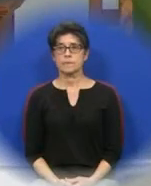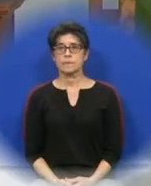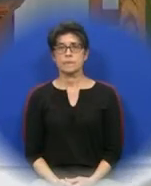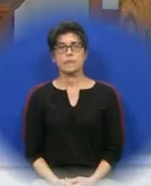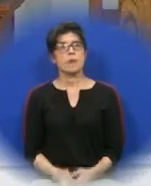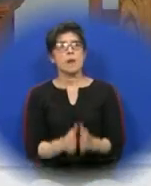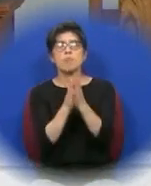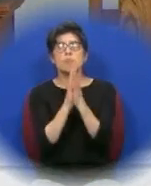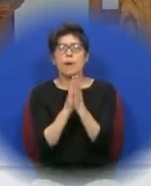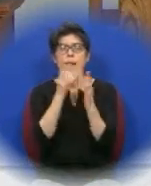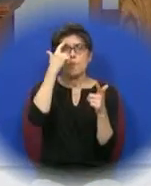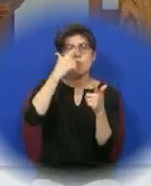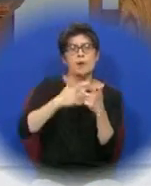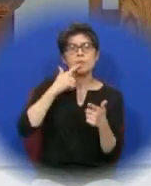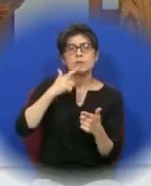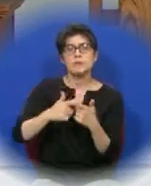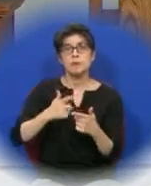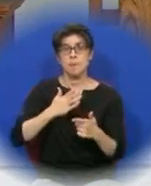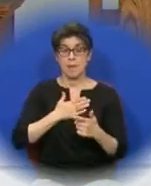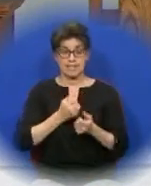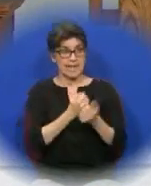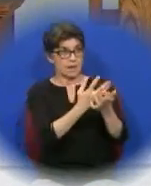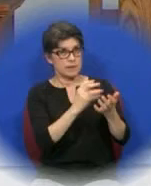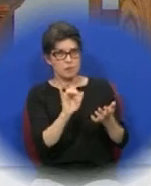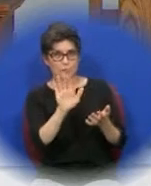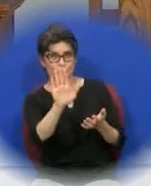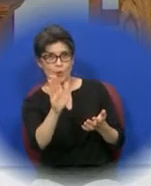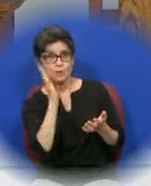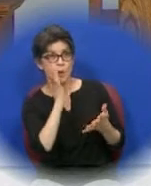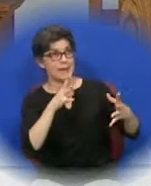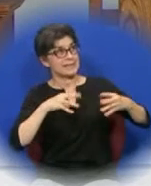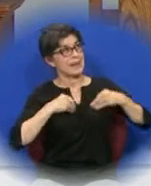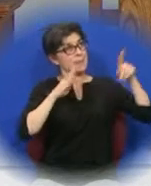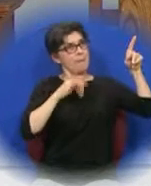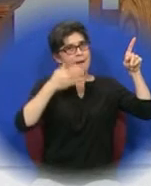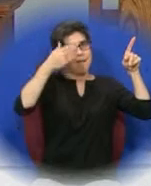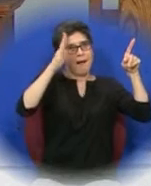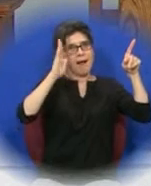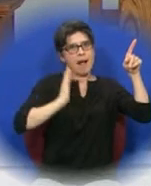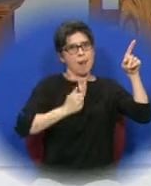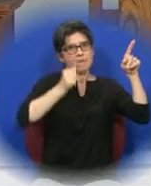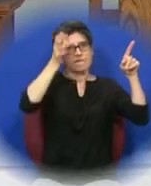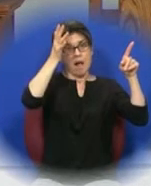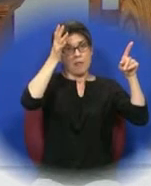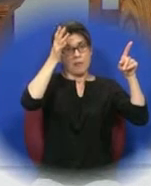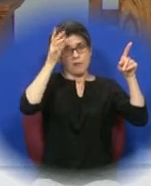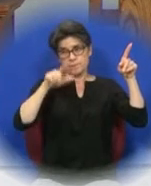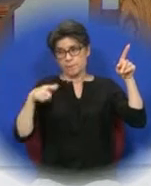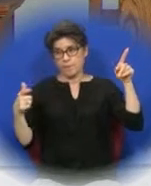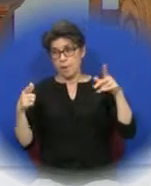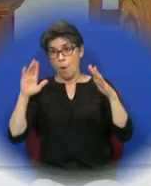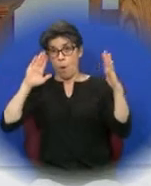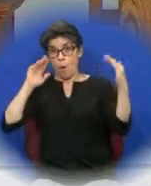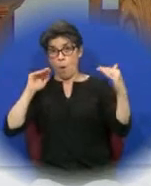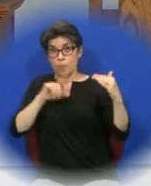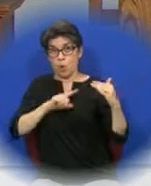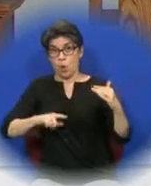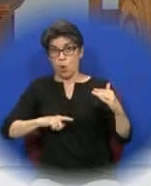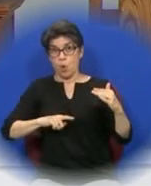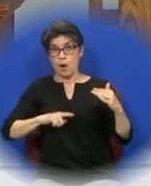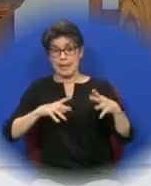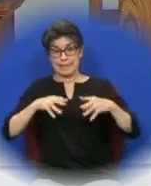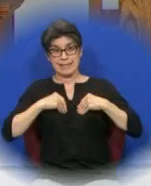Pray, brothers and sisters, that my sacrifice and yours may be acceptable to God, our Almighty Father. May the Lord accept the sacrifice at your